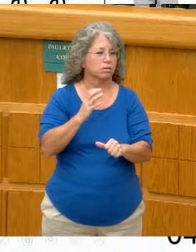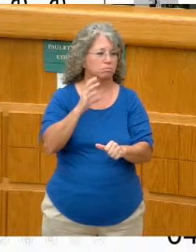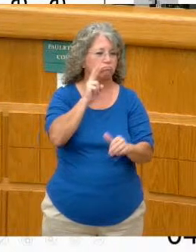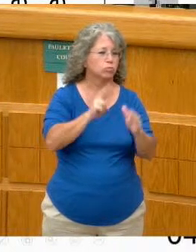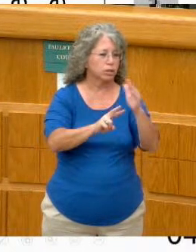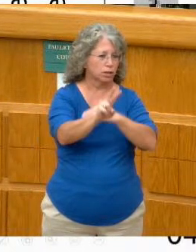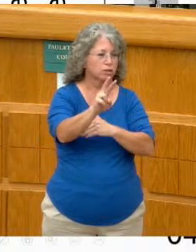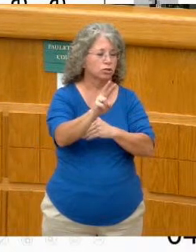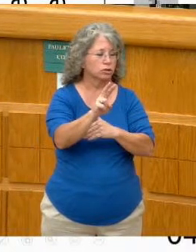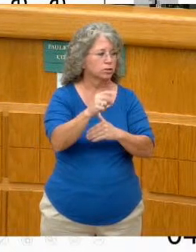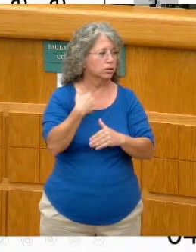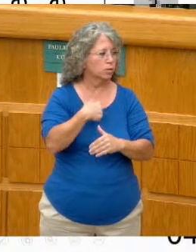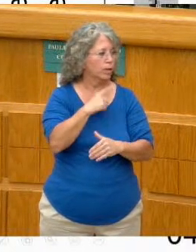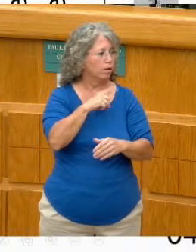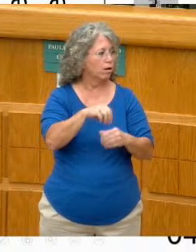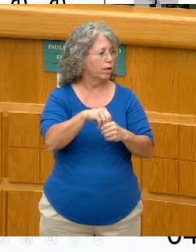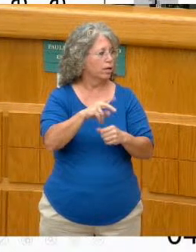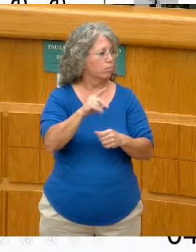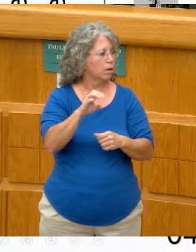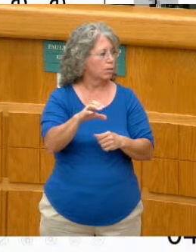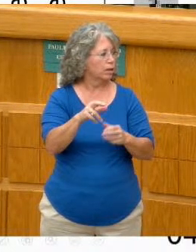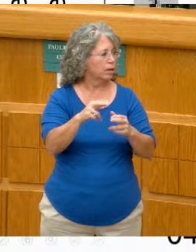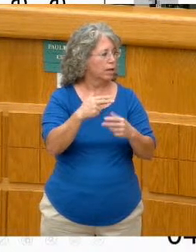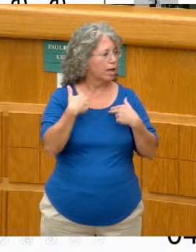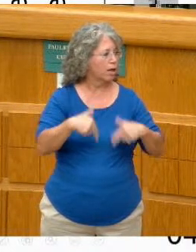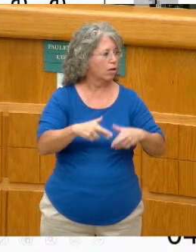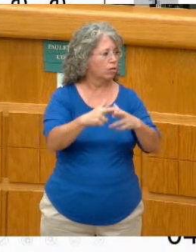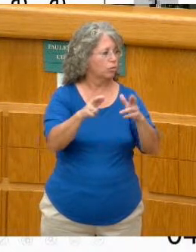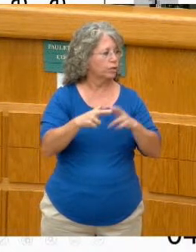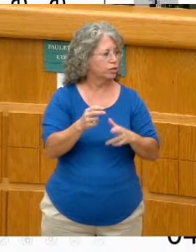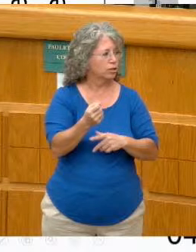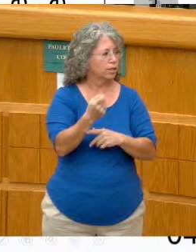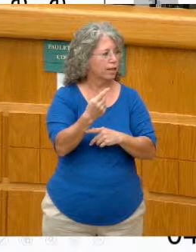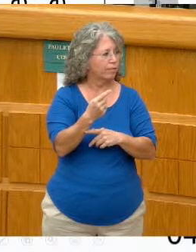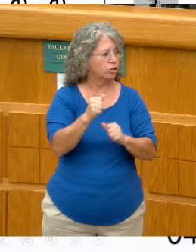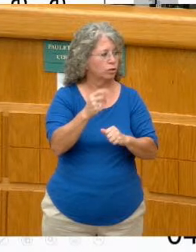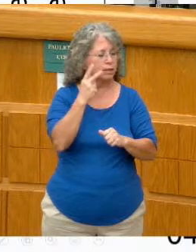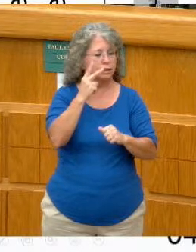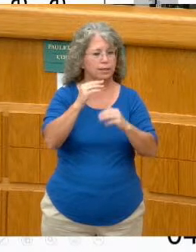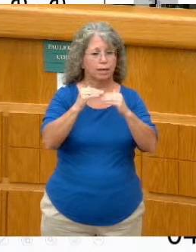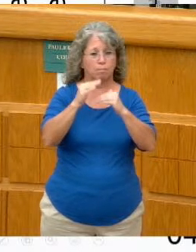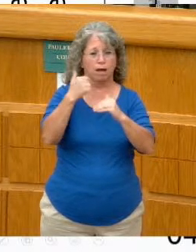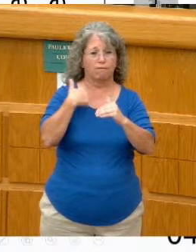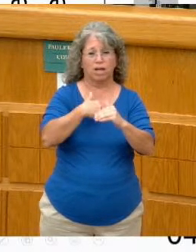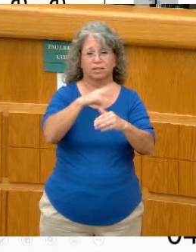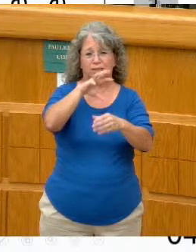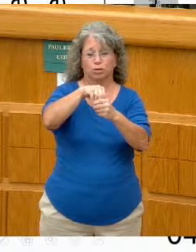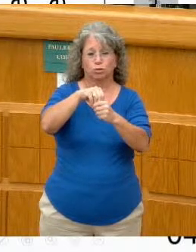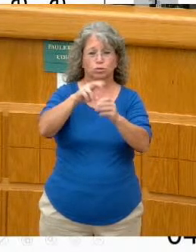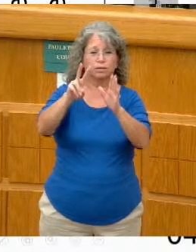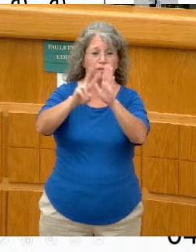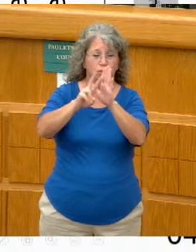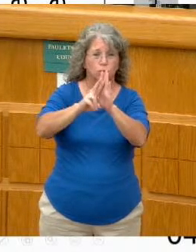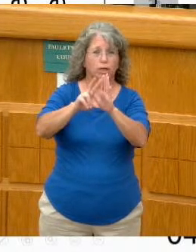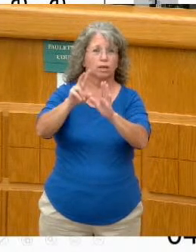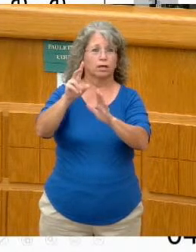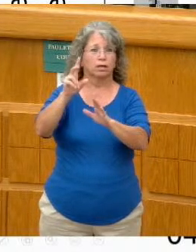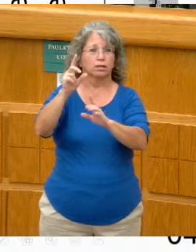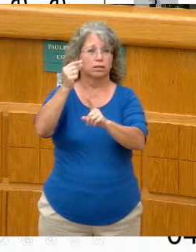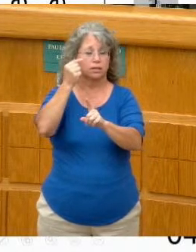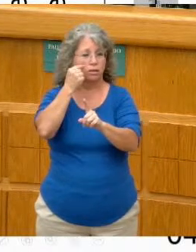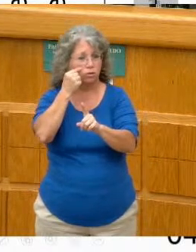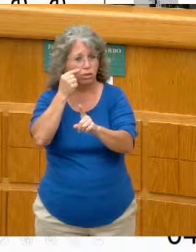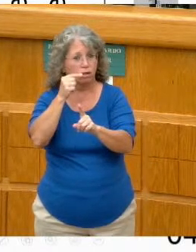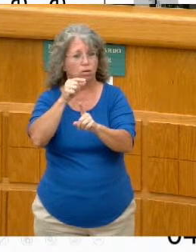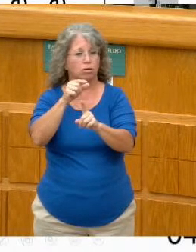Region 11 here. You can see in the Public Health Region above us, which includes Victoria and San Antonio, there's a